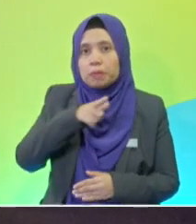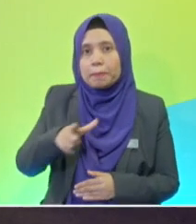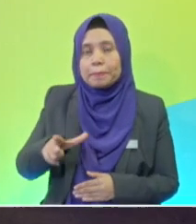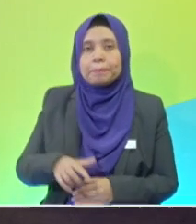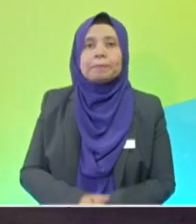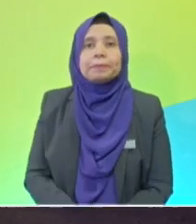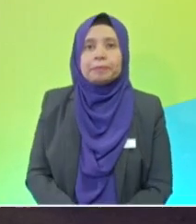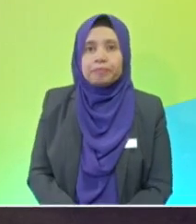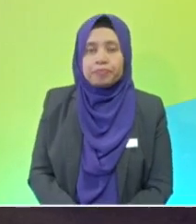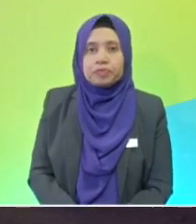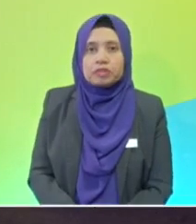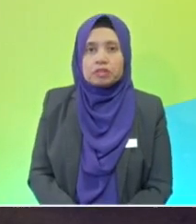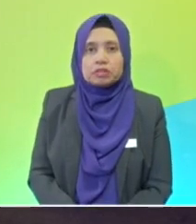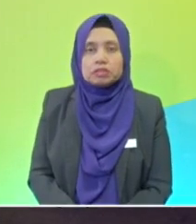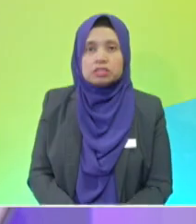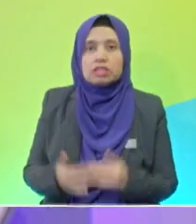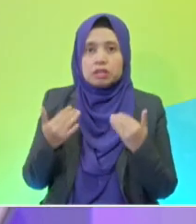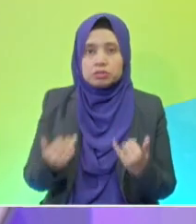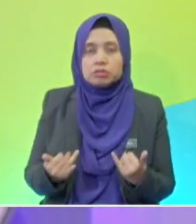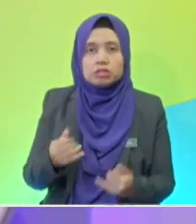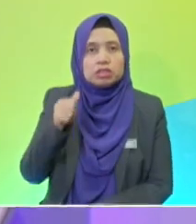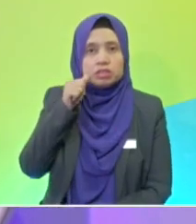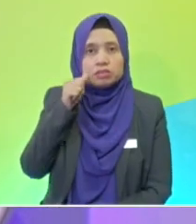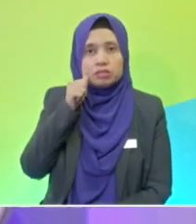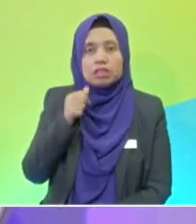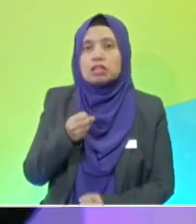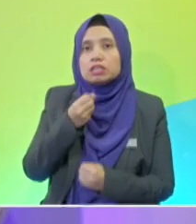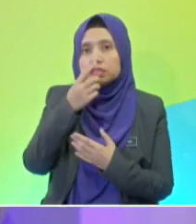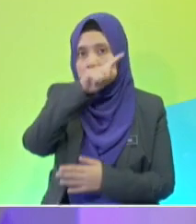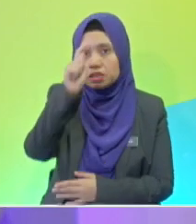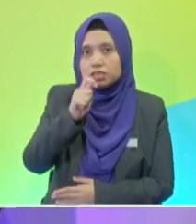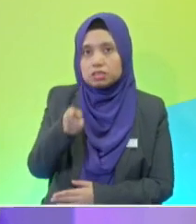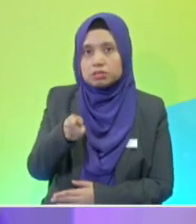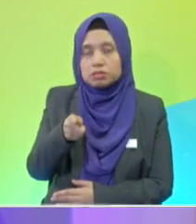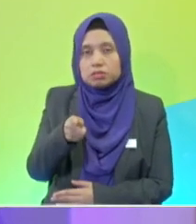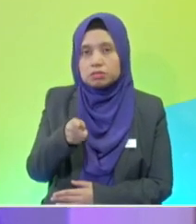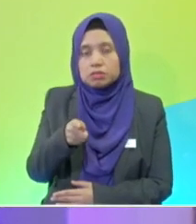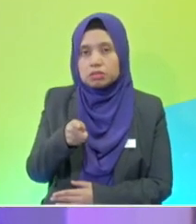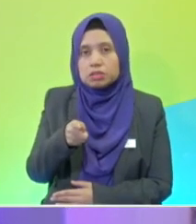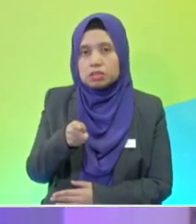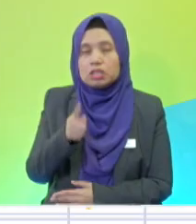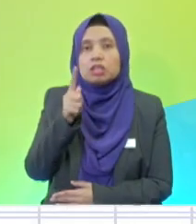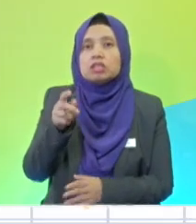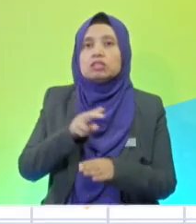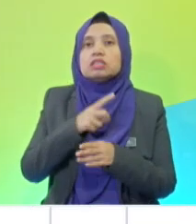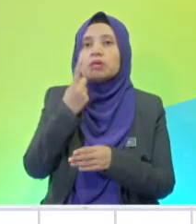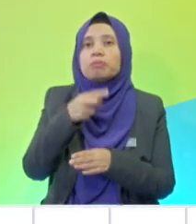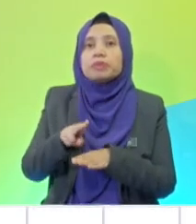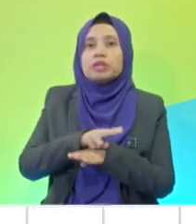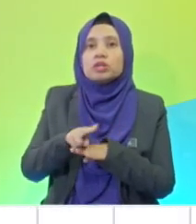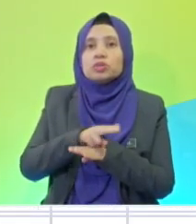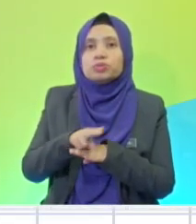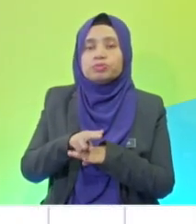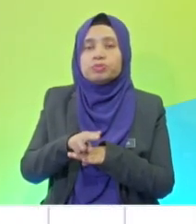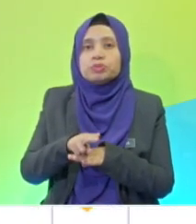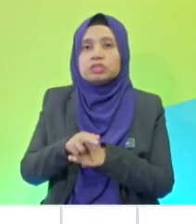Okay. Right? Okay, so now Anissa, I'd like to ask you, because those days people are using this type of phone. We call it